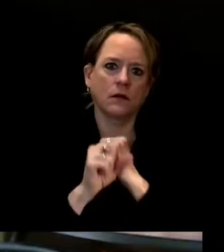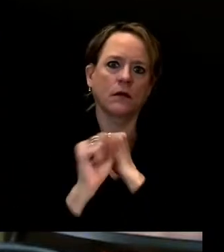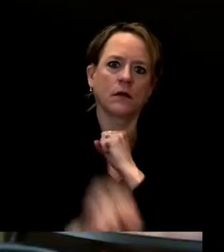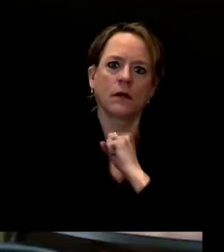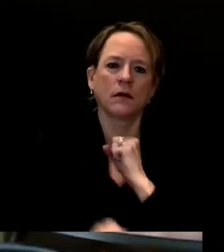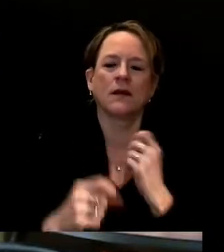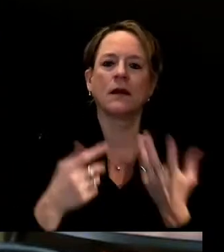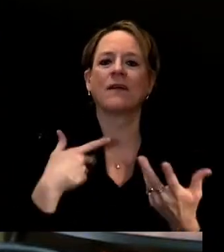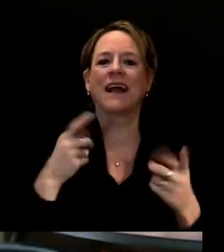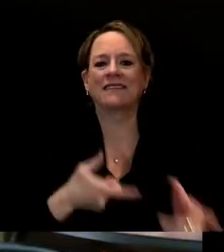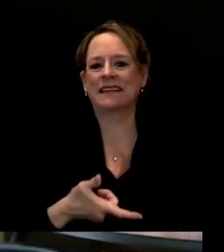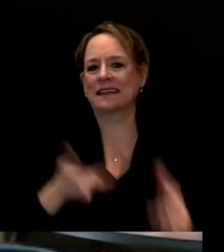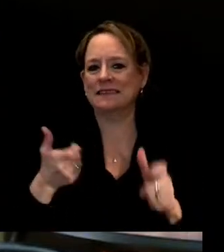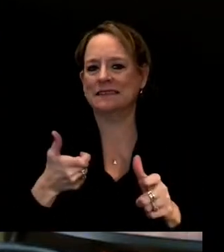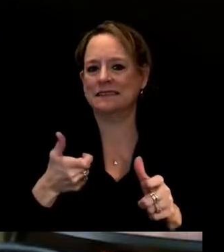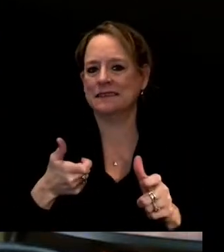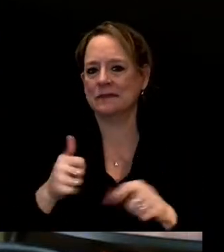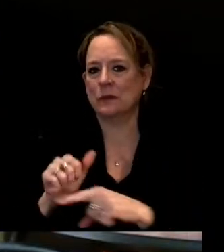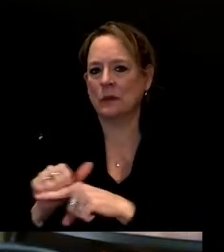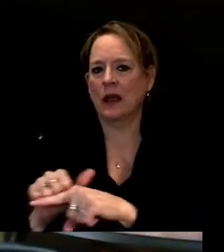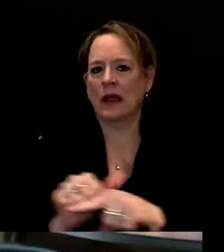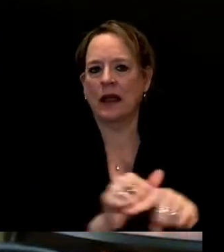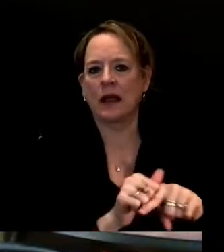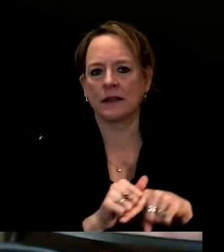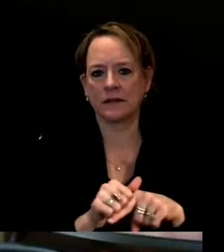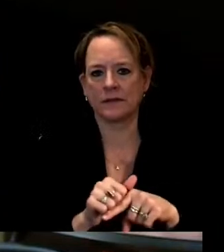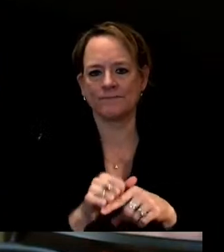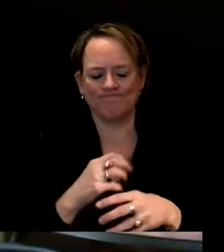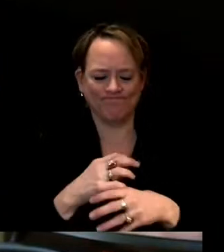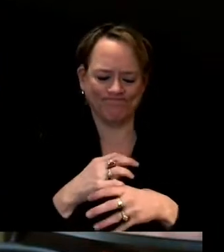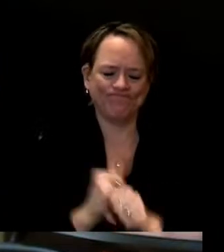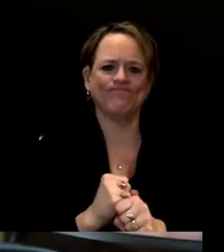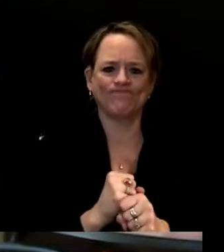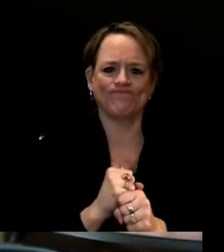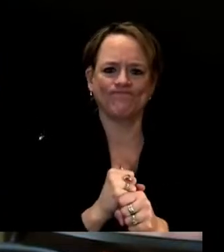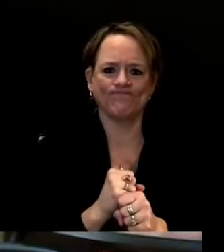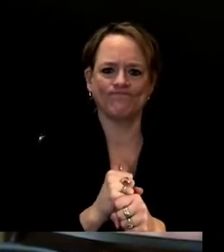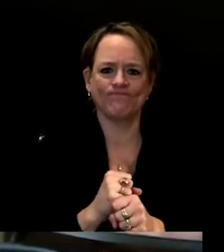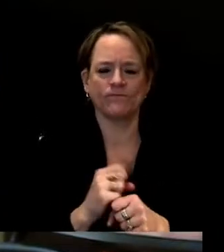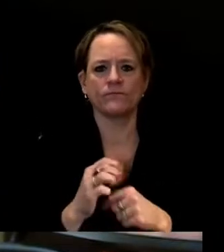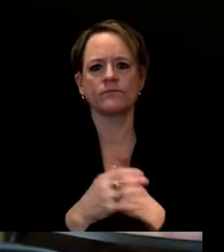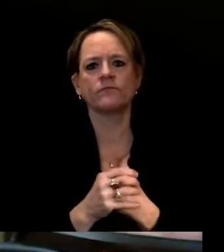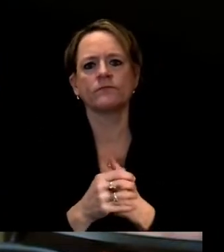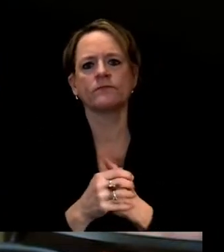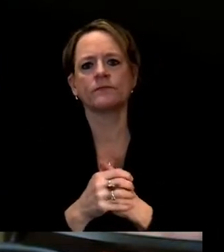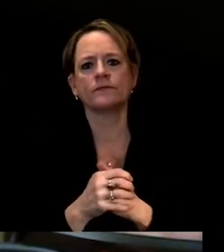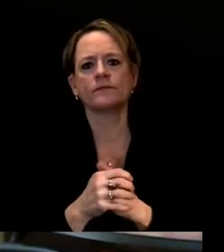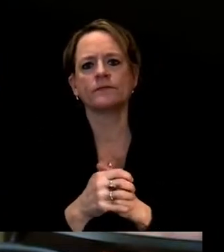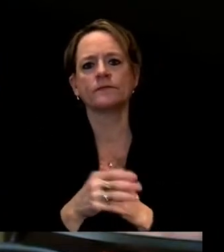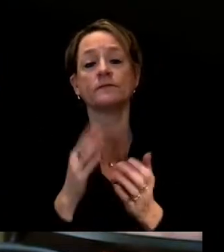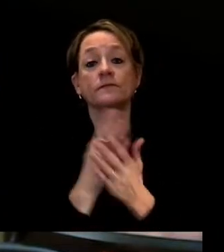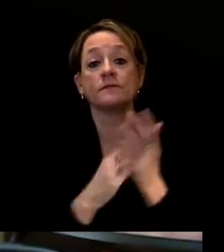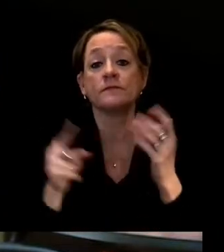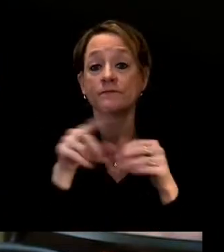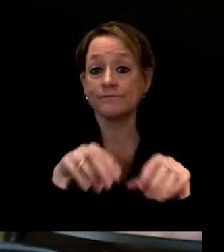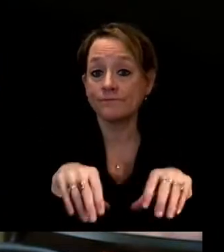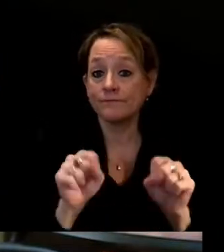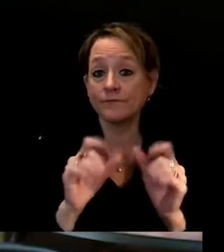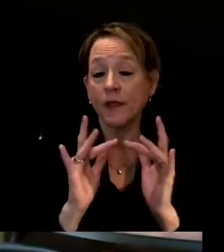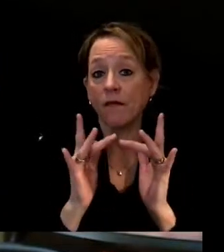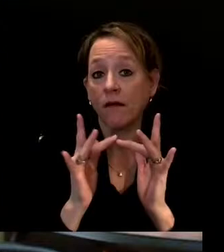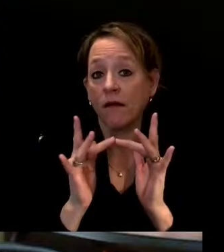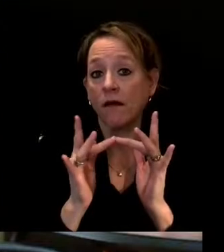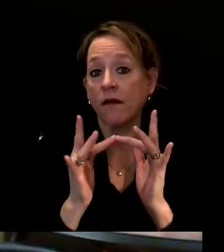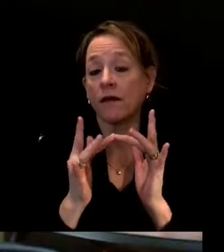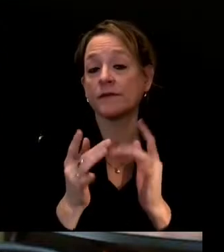also know that through a shorter term, initially online course, followed by in-person training, we can get